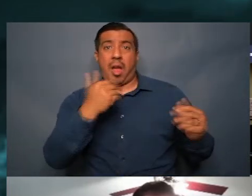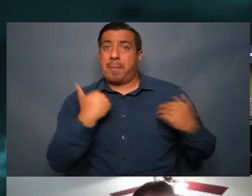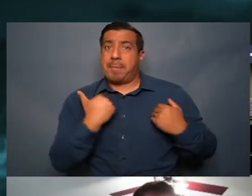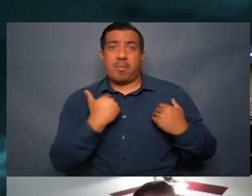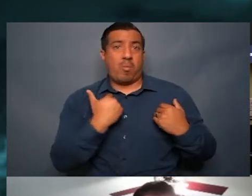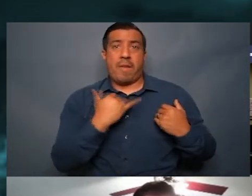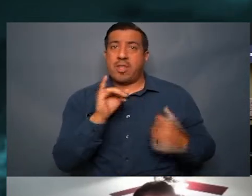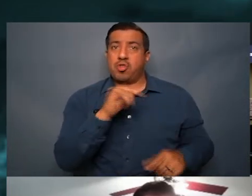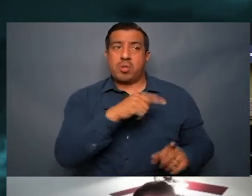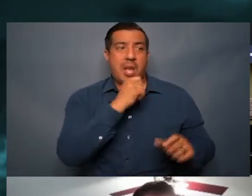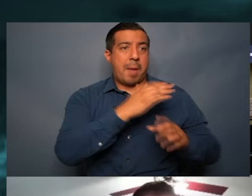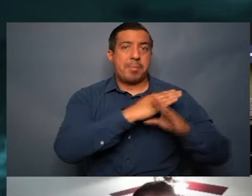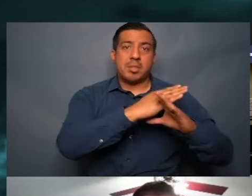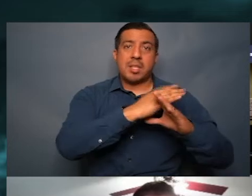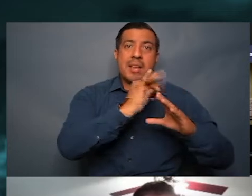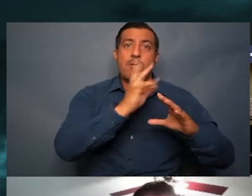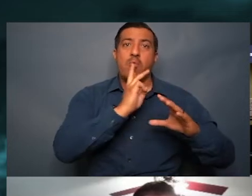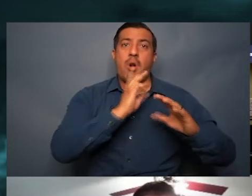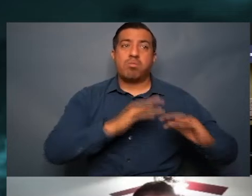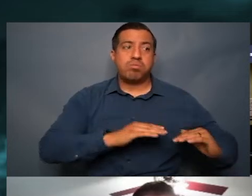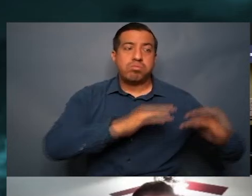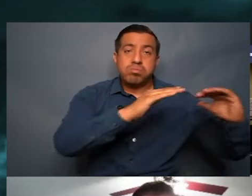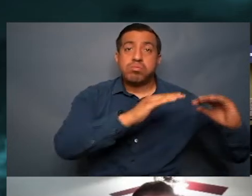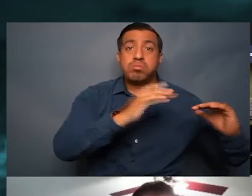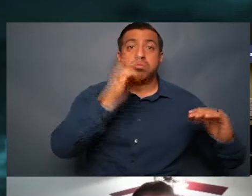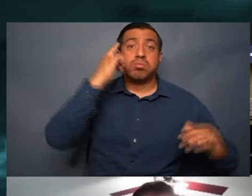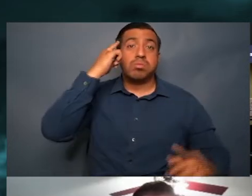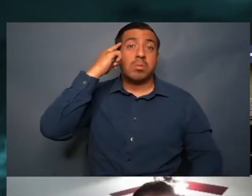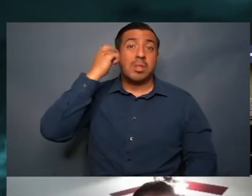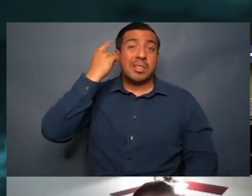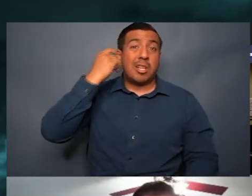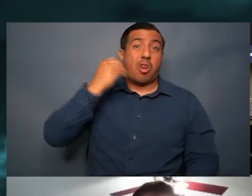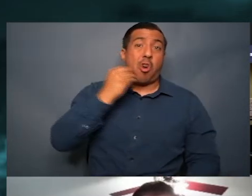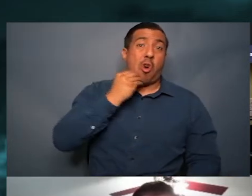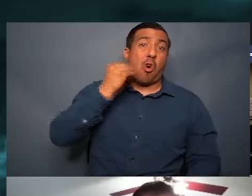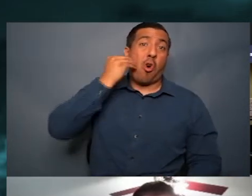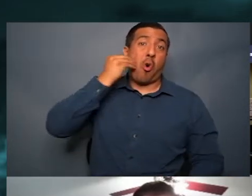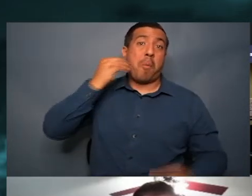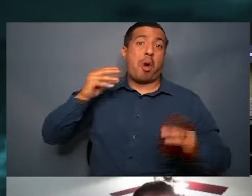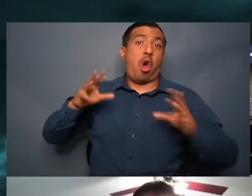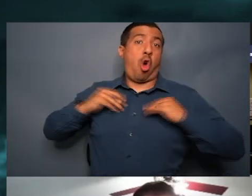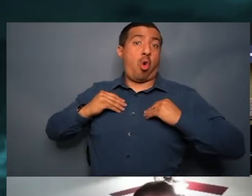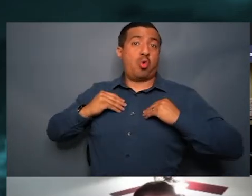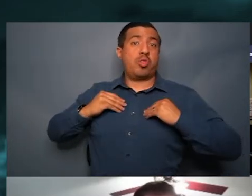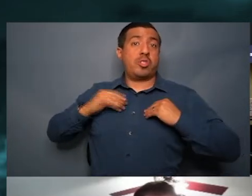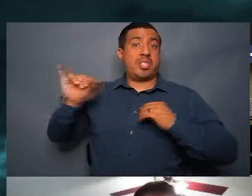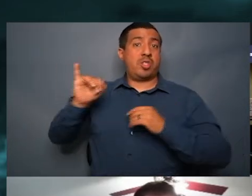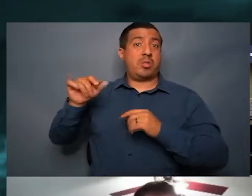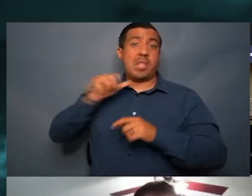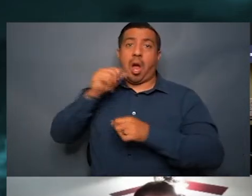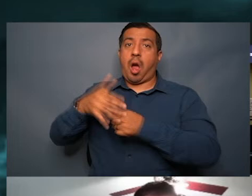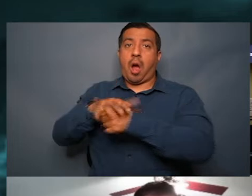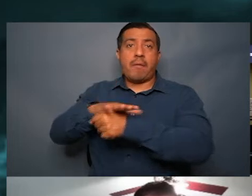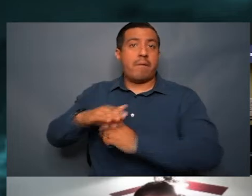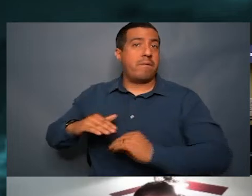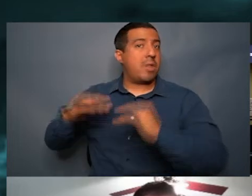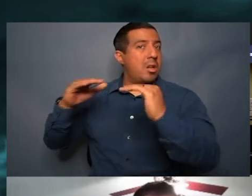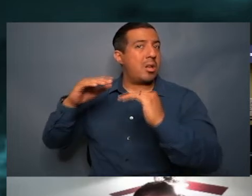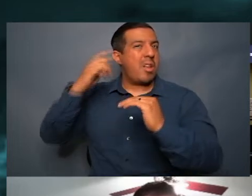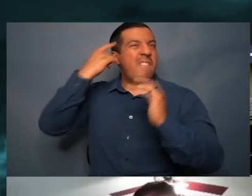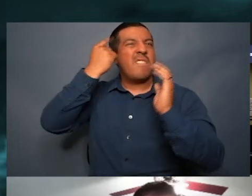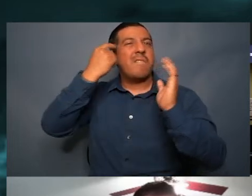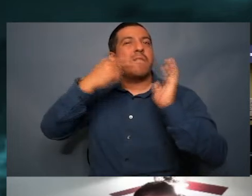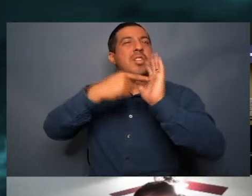protected from rising floodwaters, and homeowners insurance does not cover flood damages. So like when we just went through the